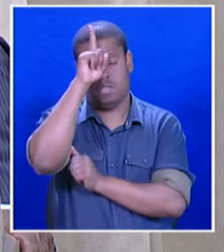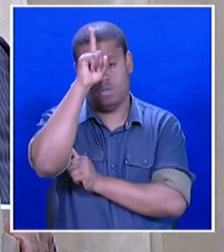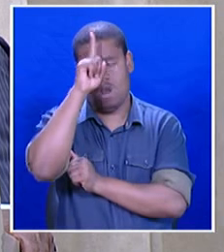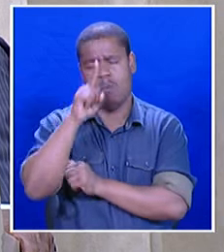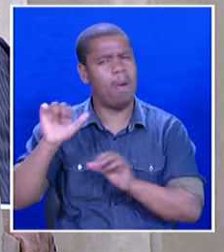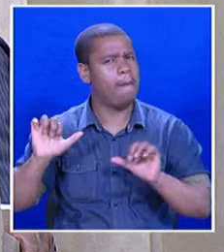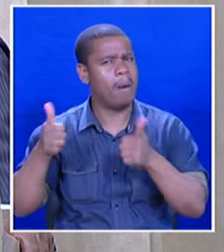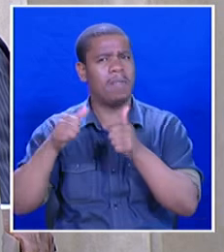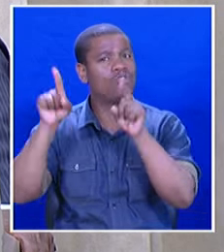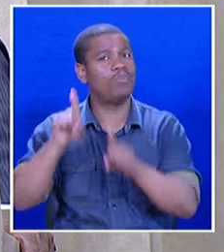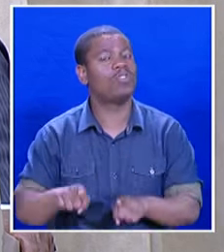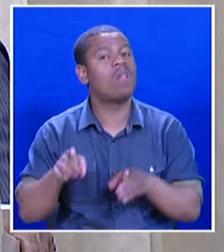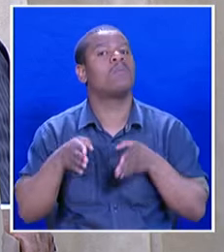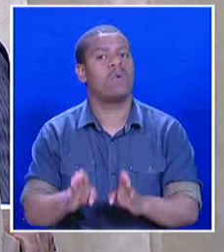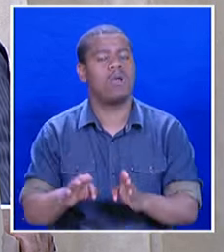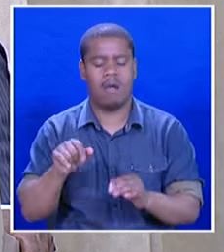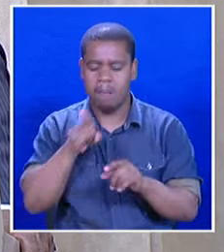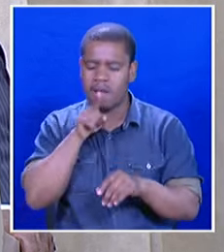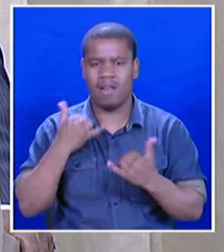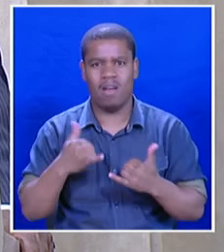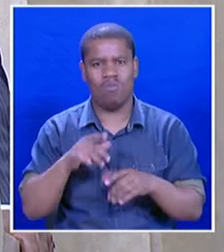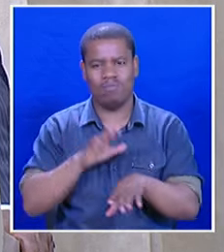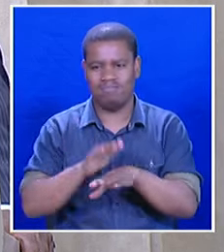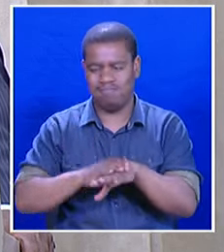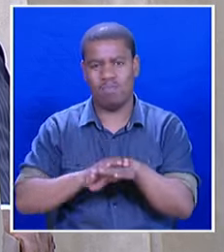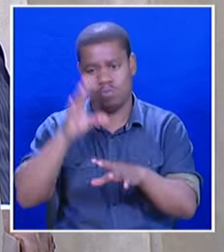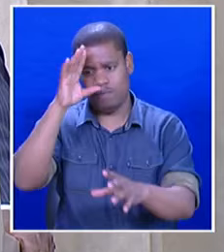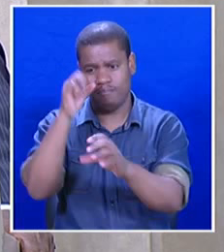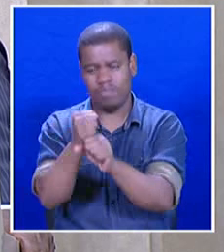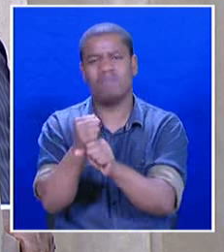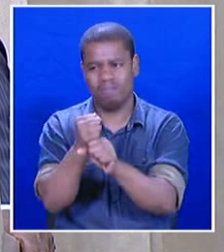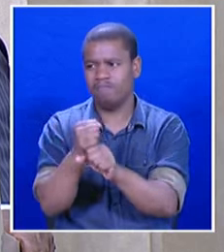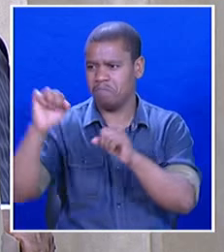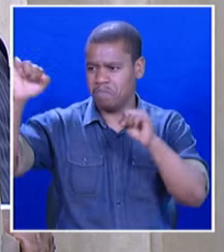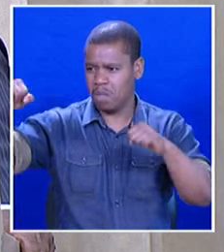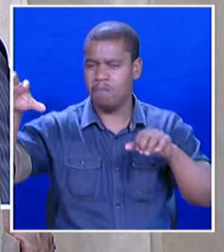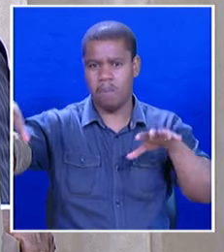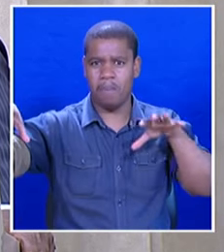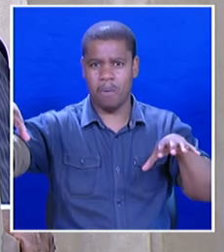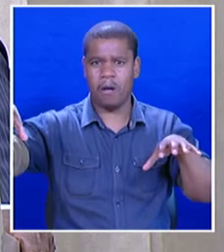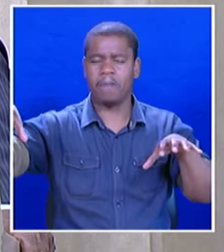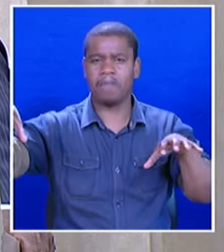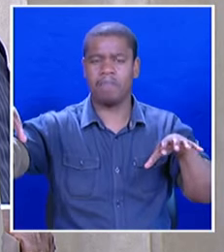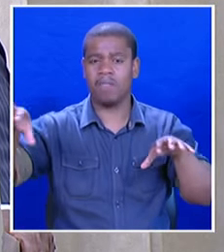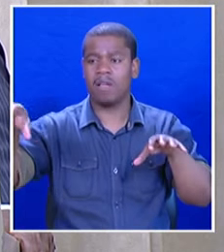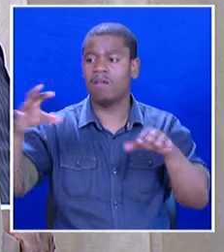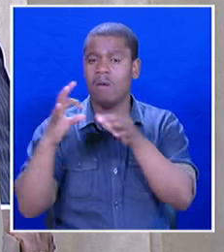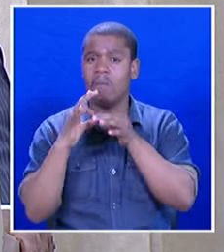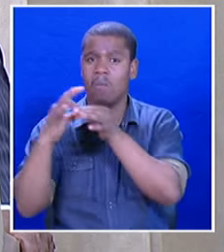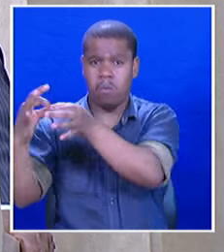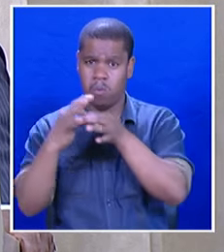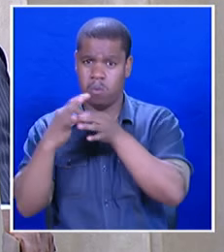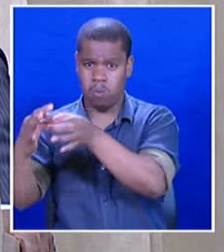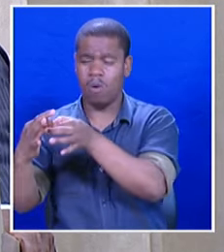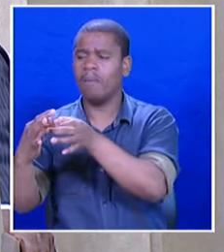what we are doing is to take forward the relationship that we have with Germany, to address quite a number of